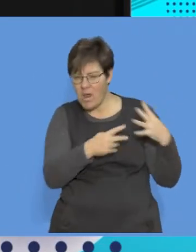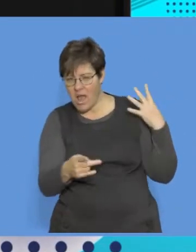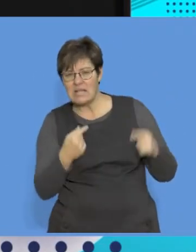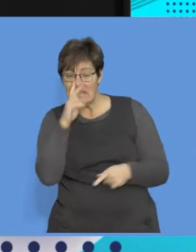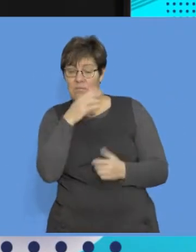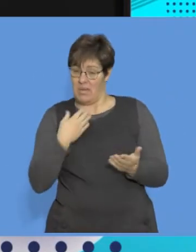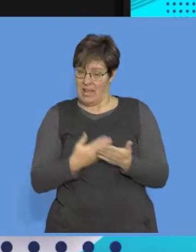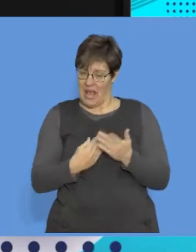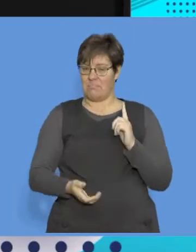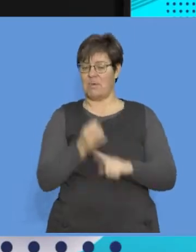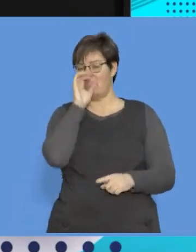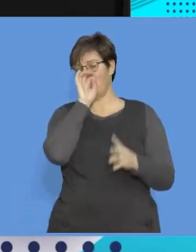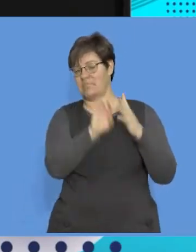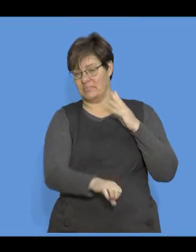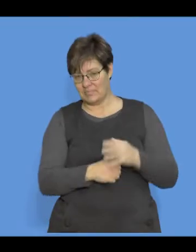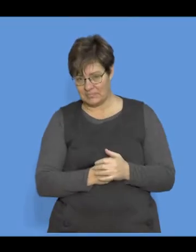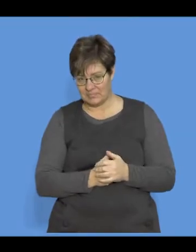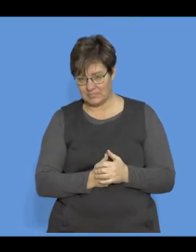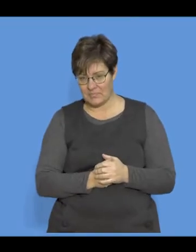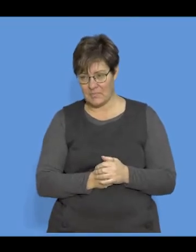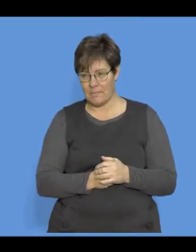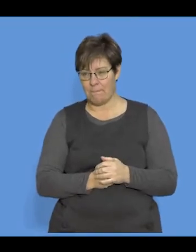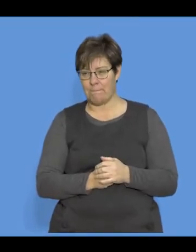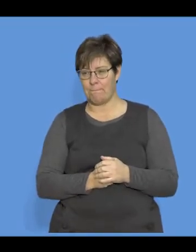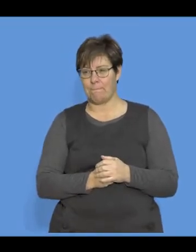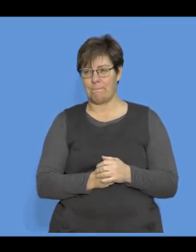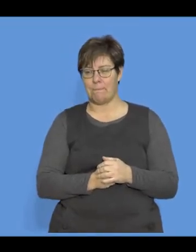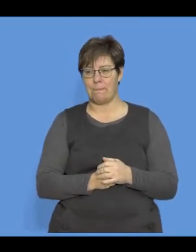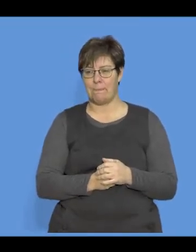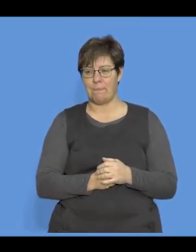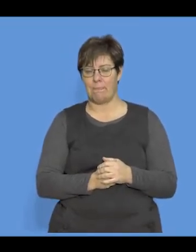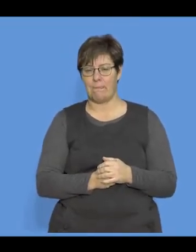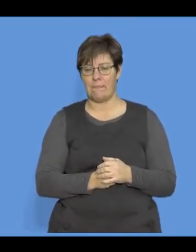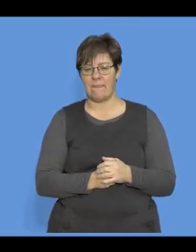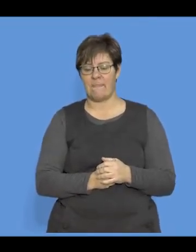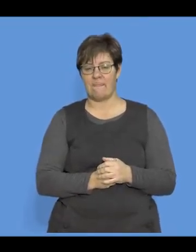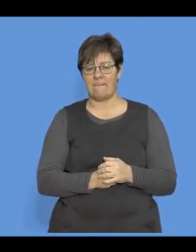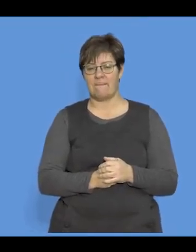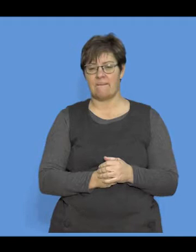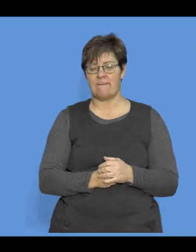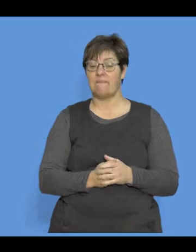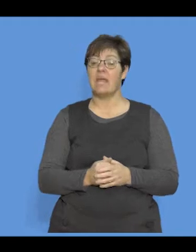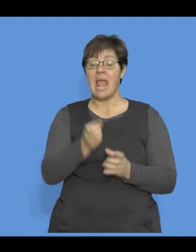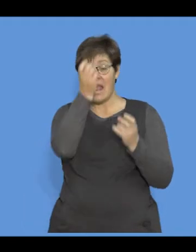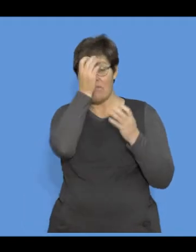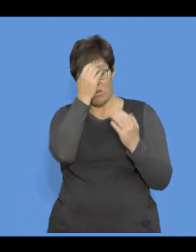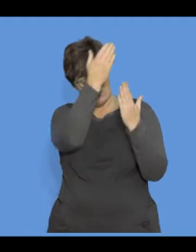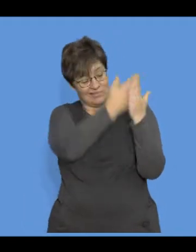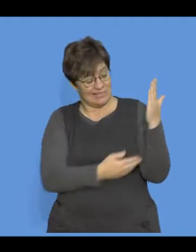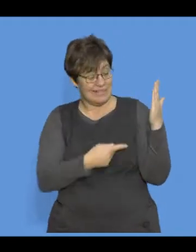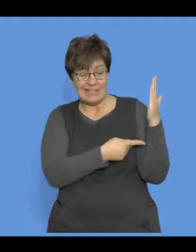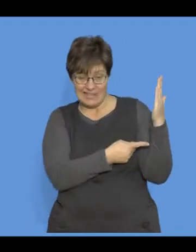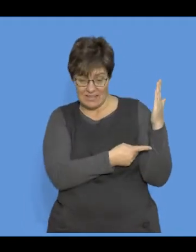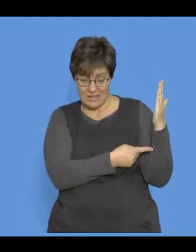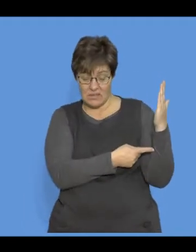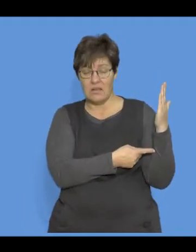and recognize what's right. Now, in terms of using the data sheet, it's important